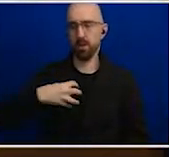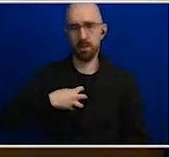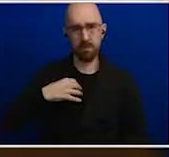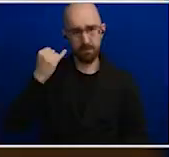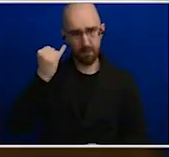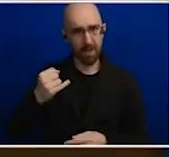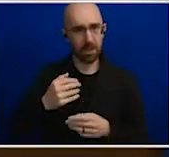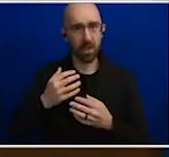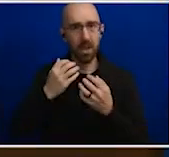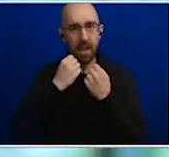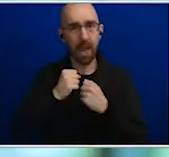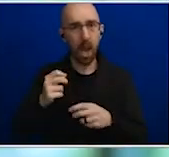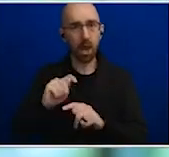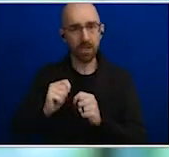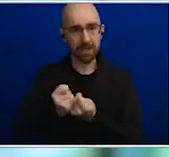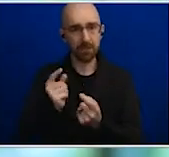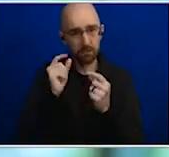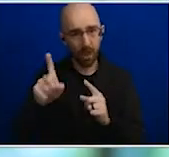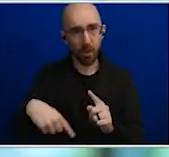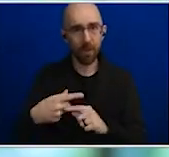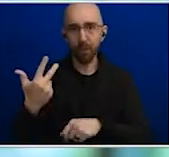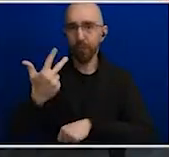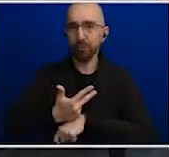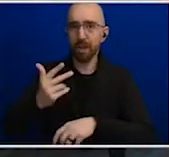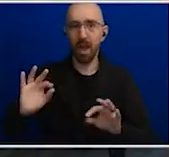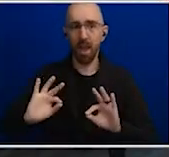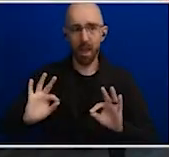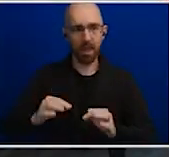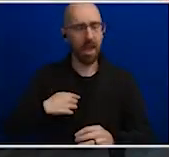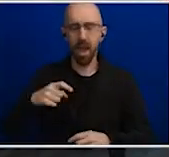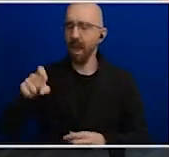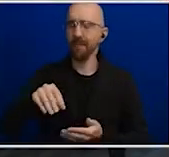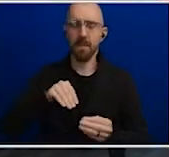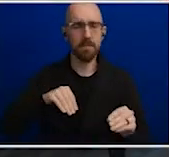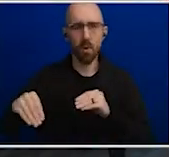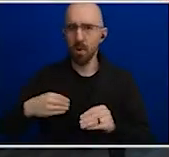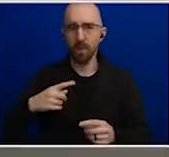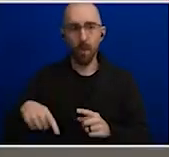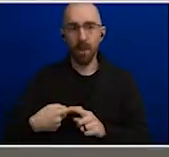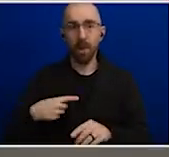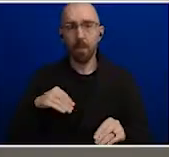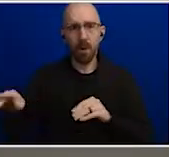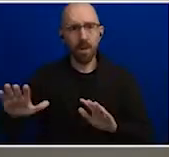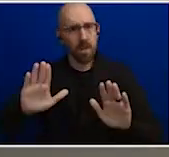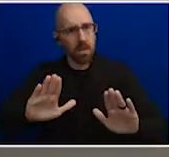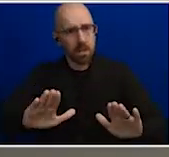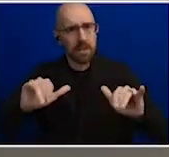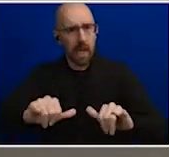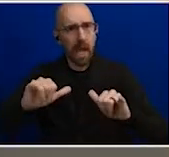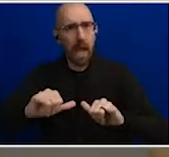when just 3 days in, I was like, I've got to move. And every time I move, everyone's like, don't move, don't move. And Richard